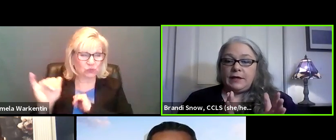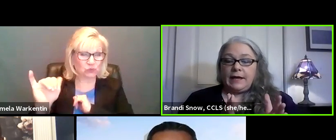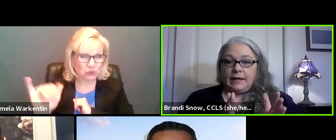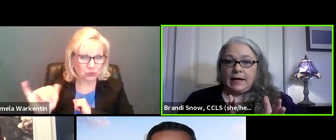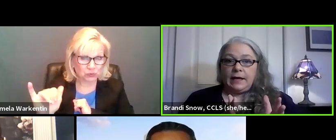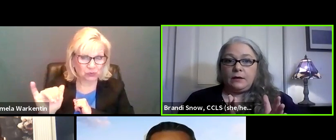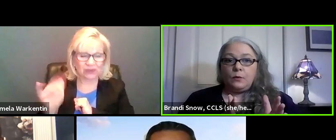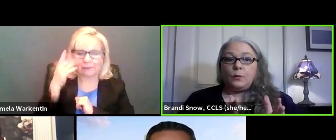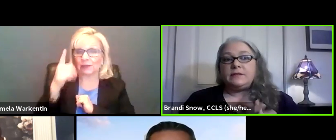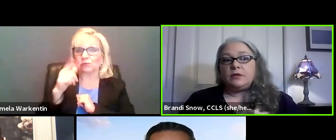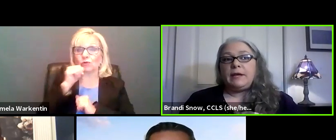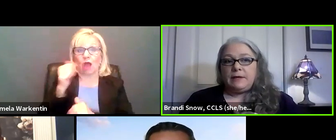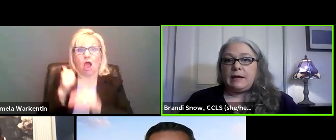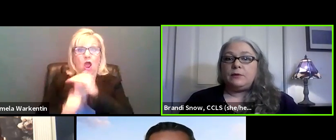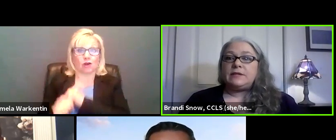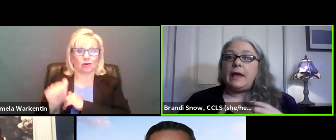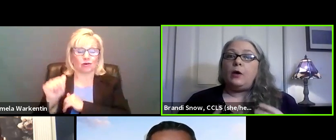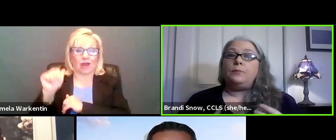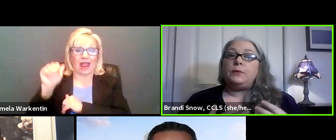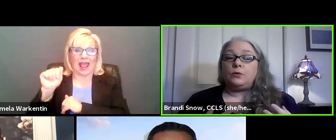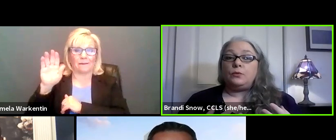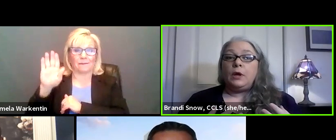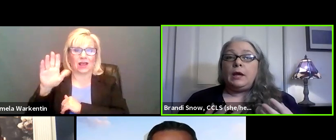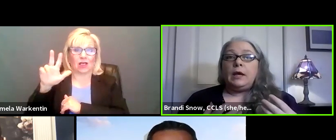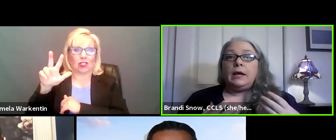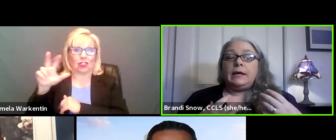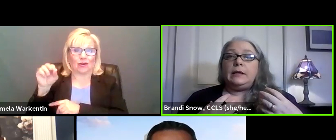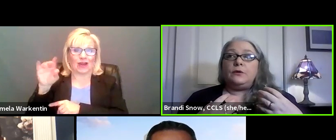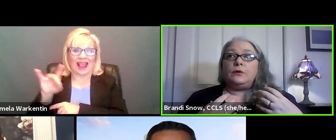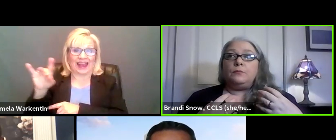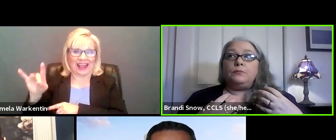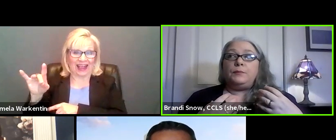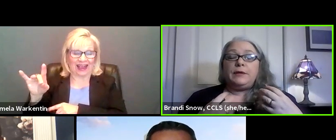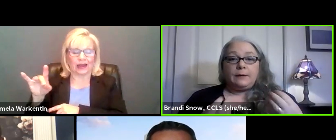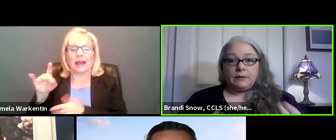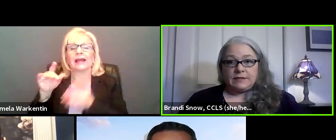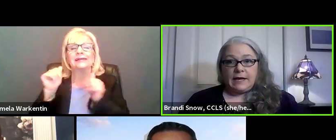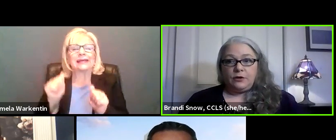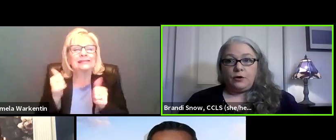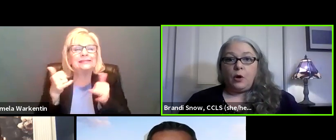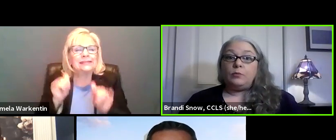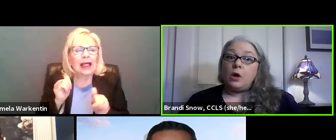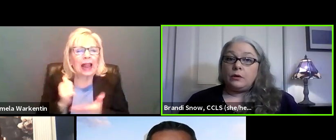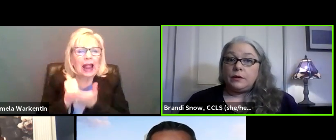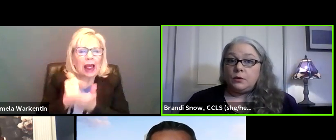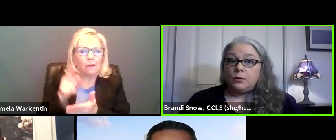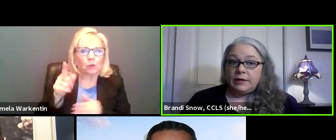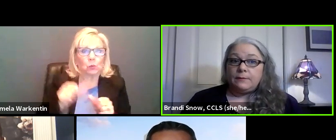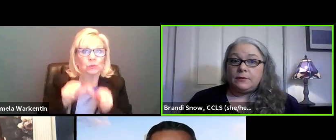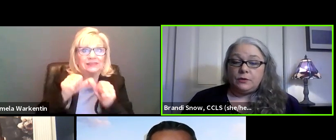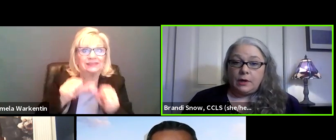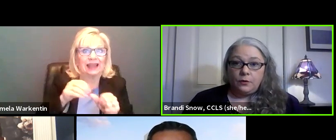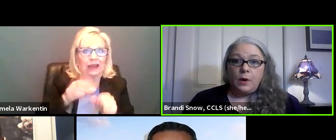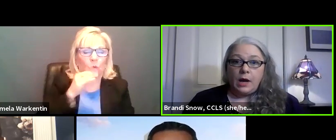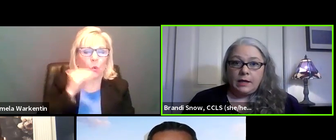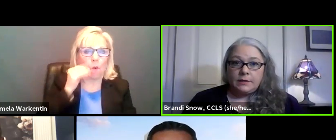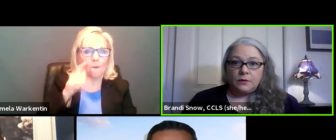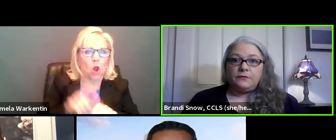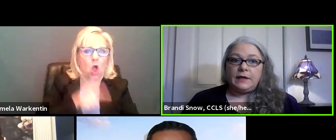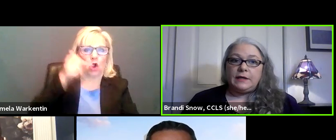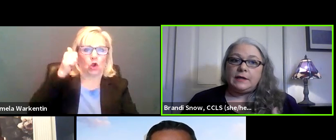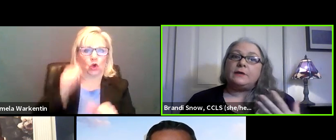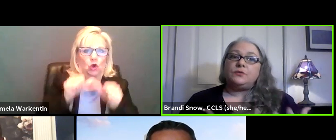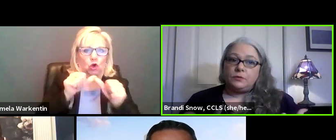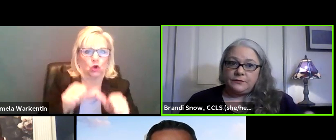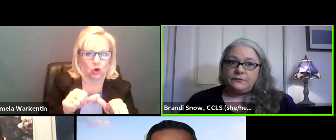AB 3088, we still may be able to help you either be able to stay in your home longer than you would be able to otherwise,